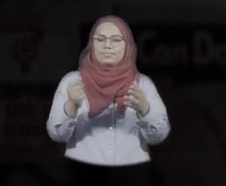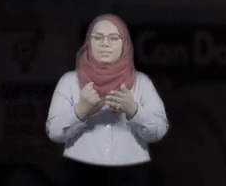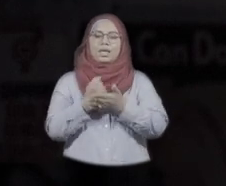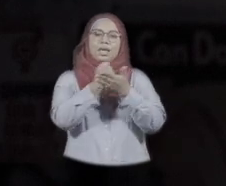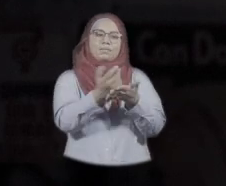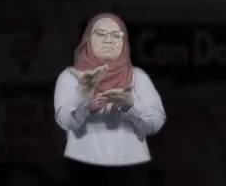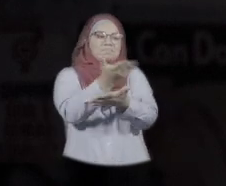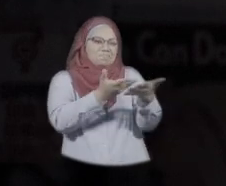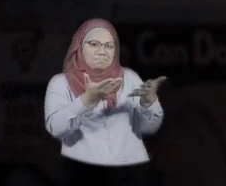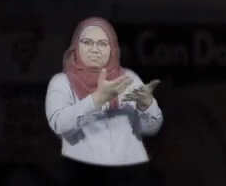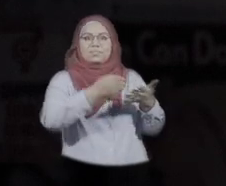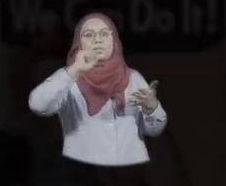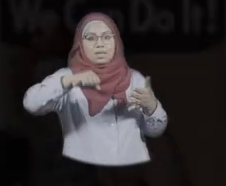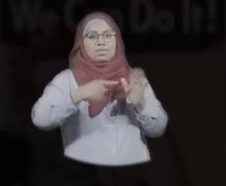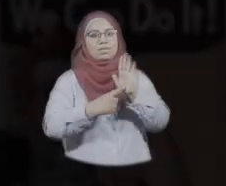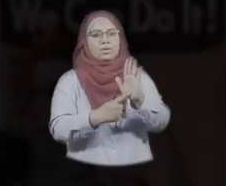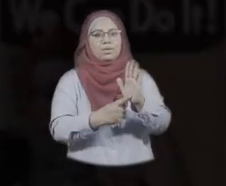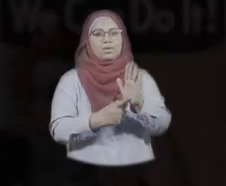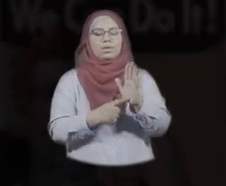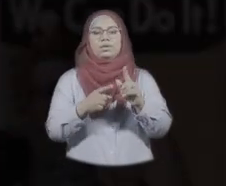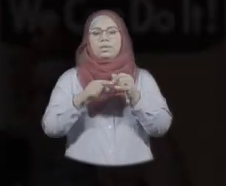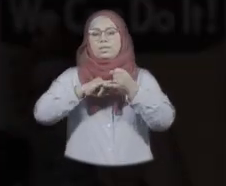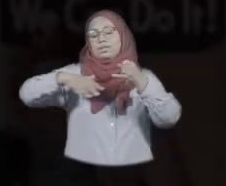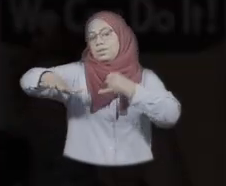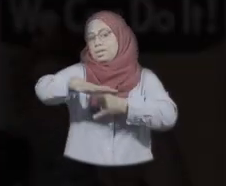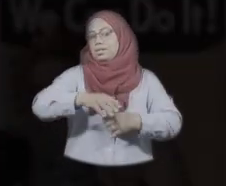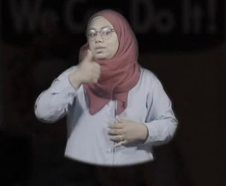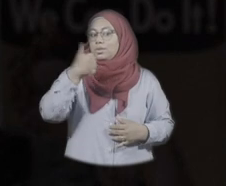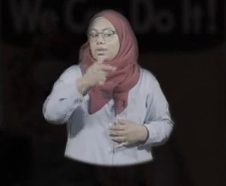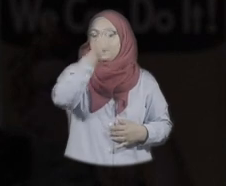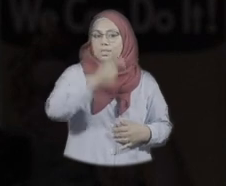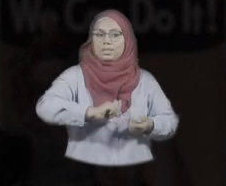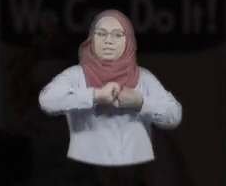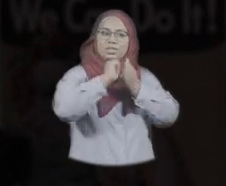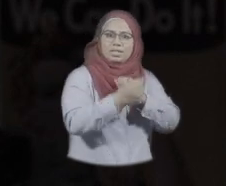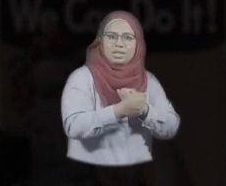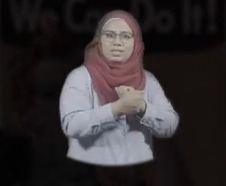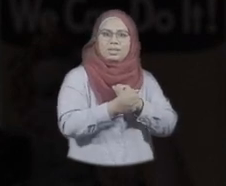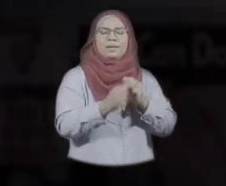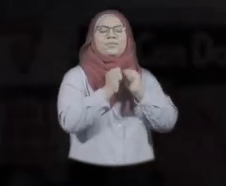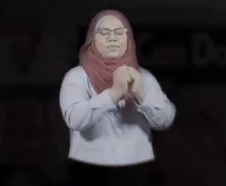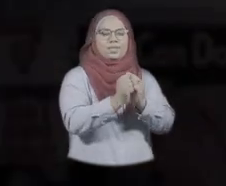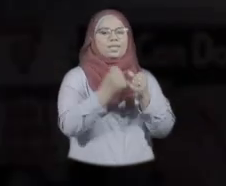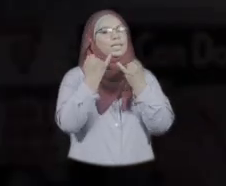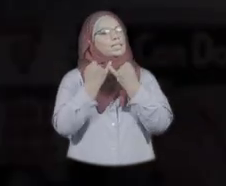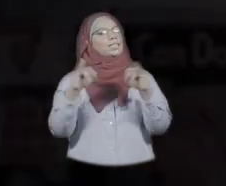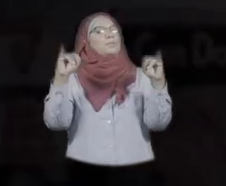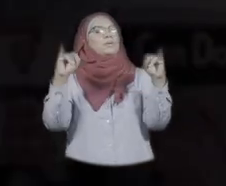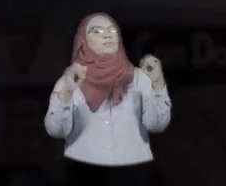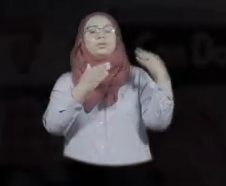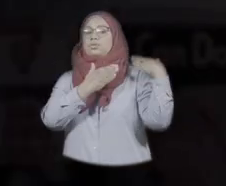kan help wevene bayekawam mujtamaya fada hori miheka veve to masekke koram independent kon